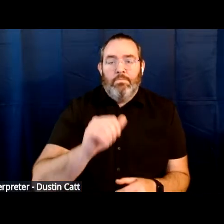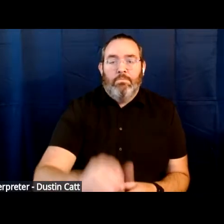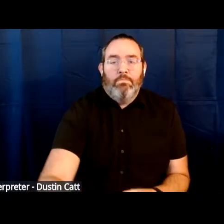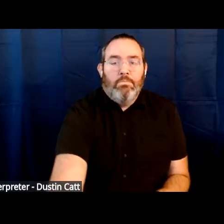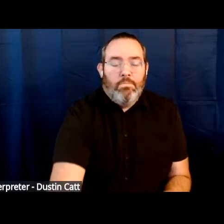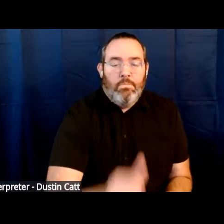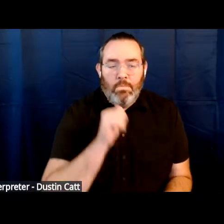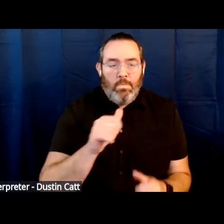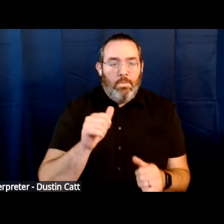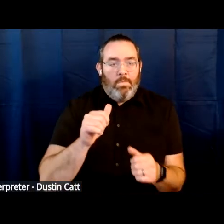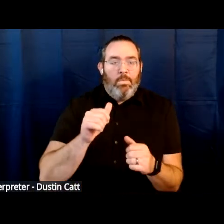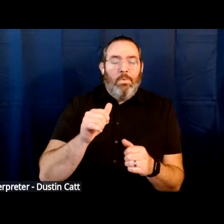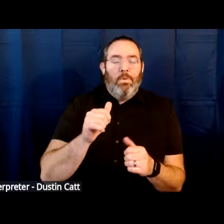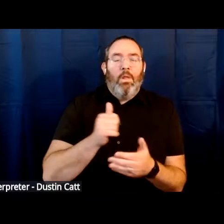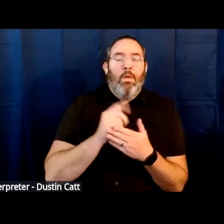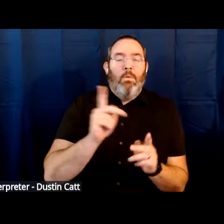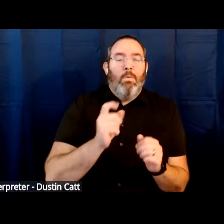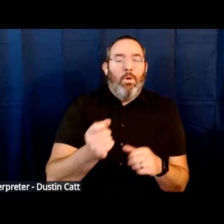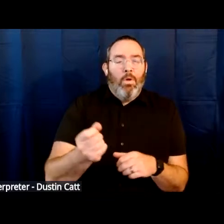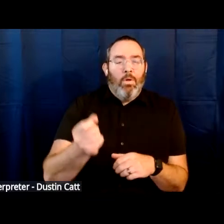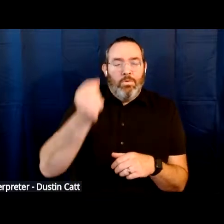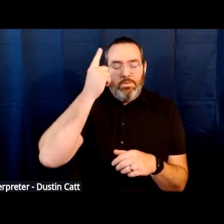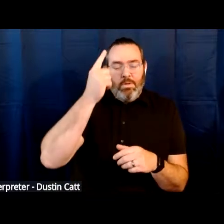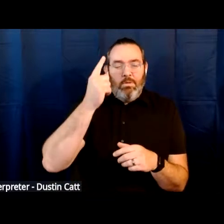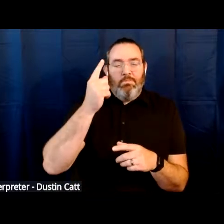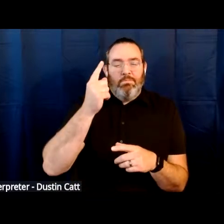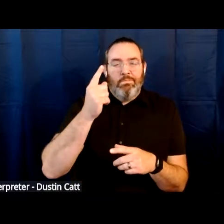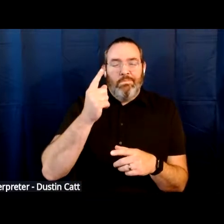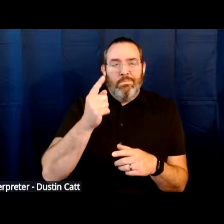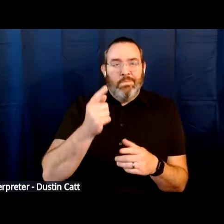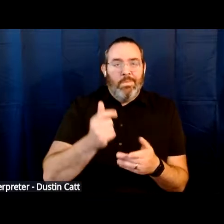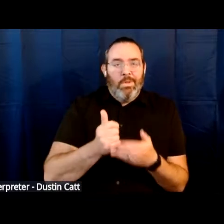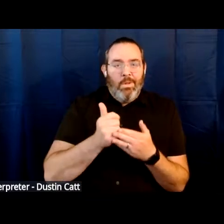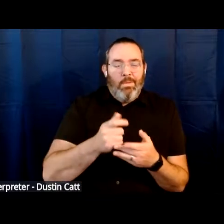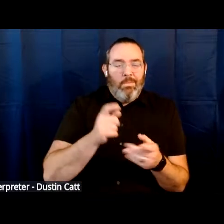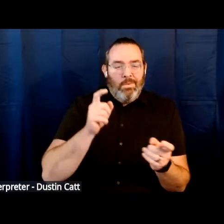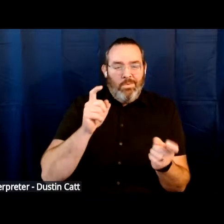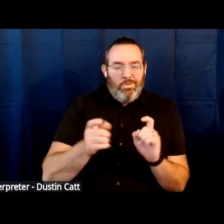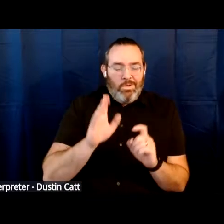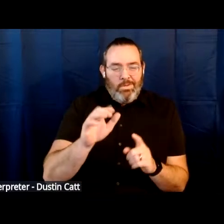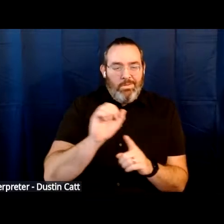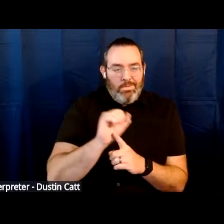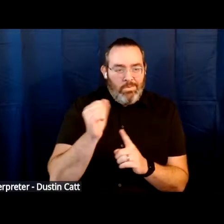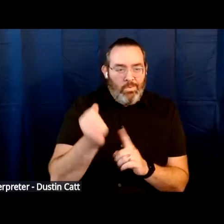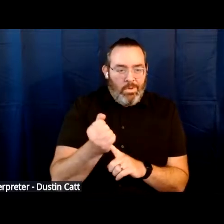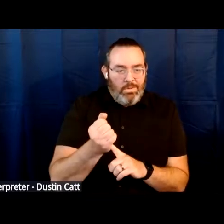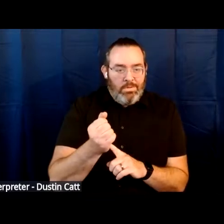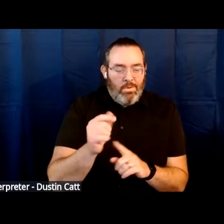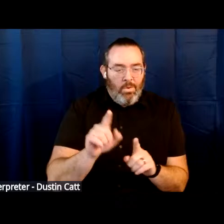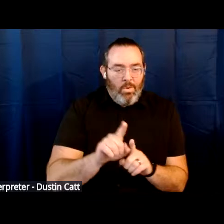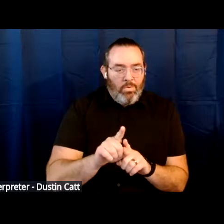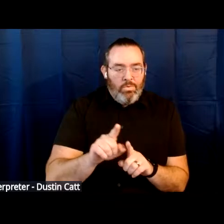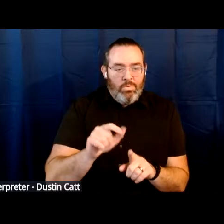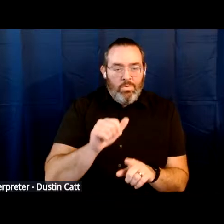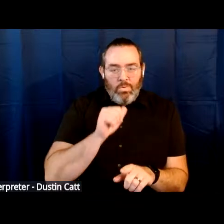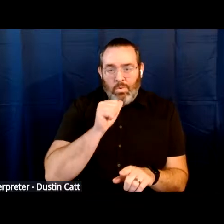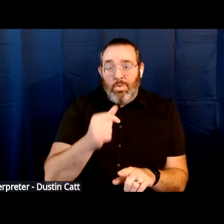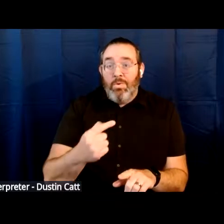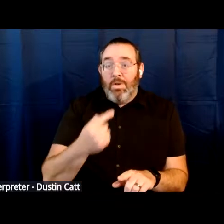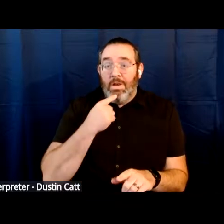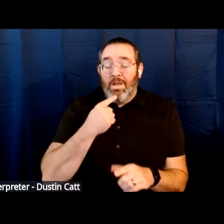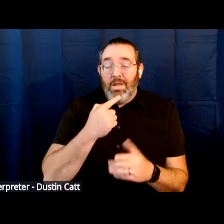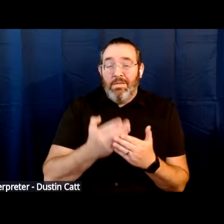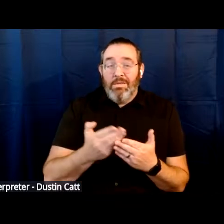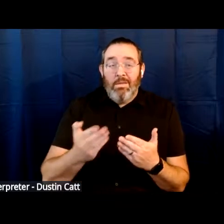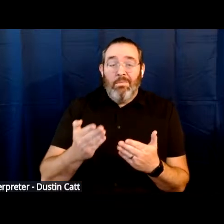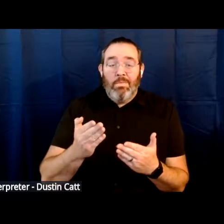help people understand, to adjust to their situation, but also not say things that are going